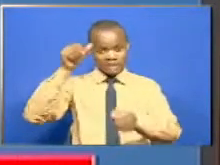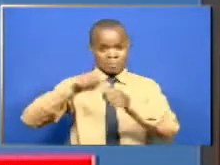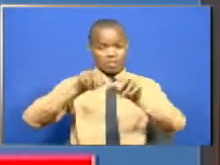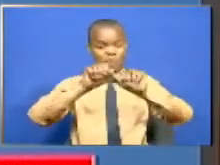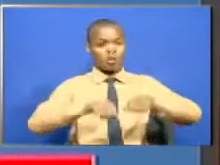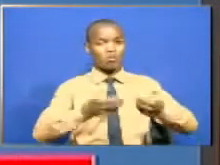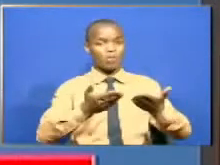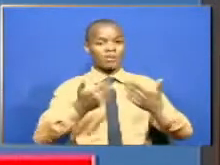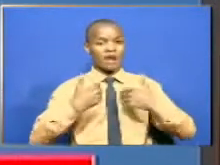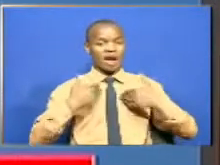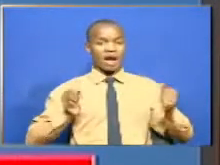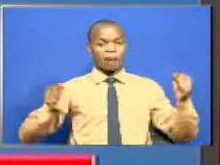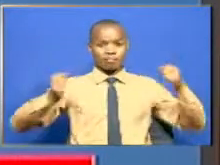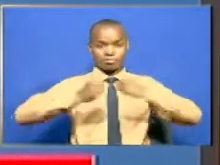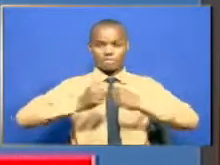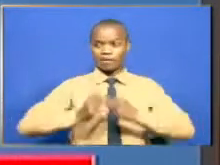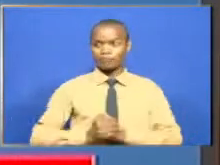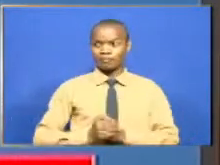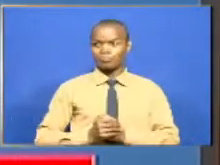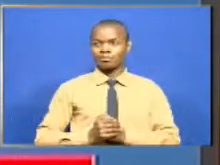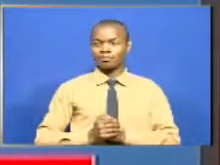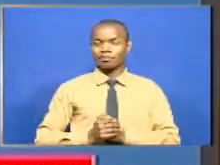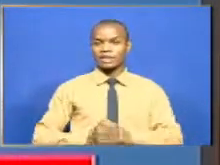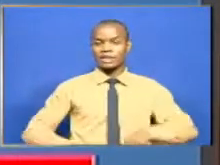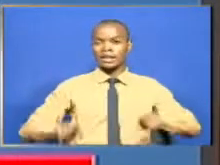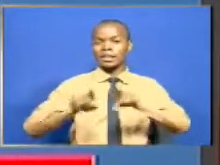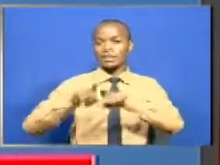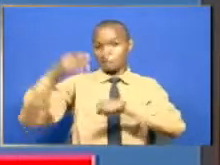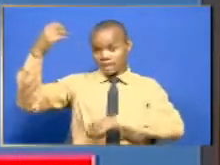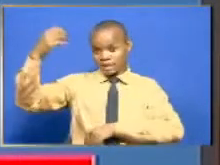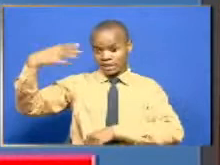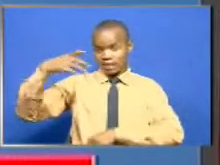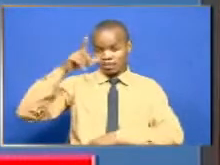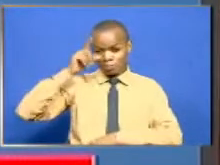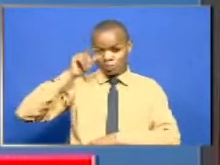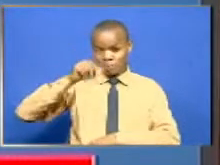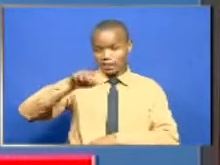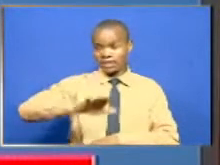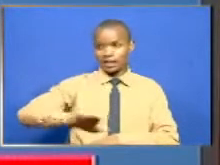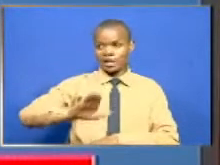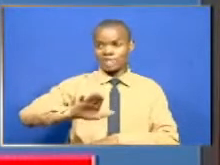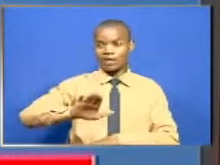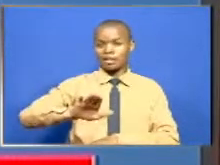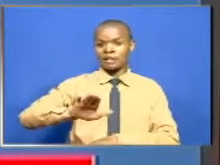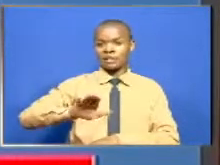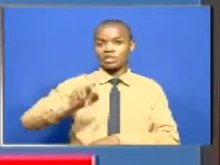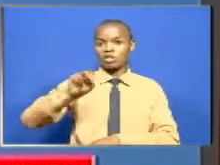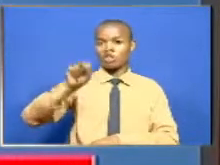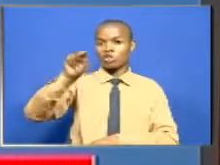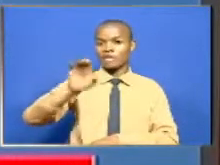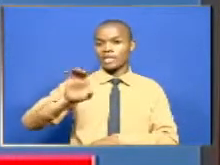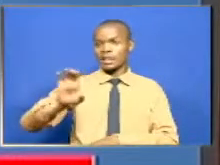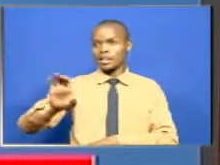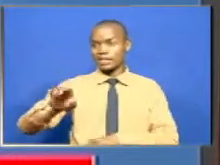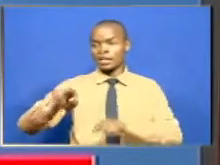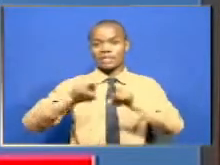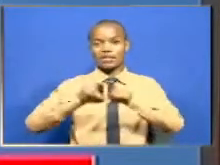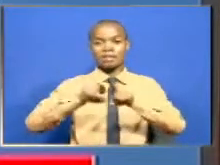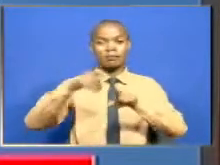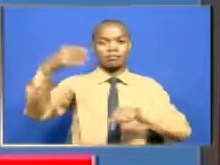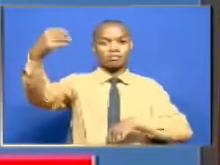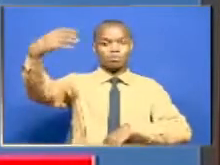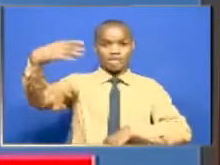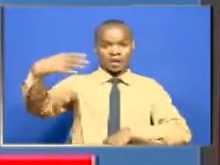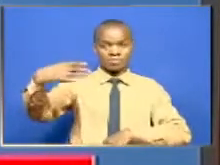Sunny intervals continue to dominate at the coastal region all the way to the northeastern region, where a strong sunny intervals will